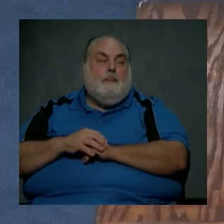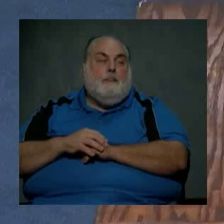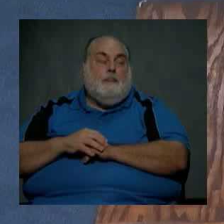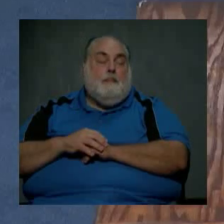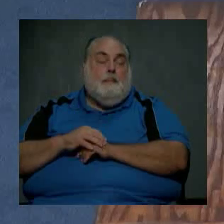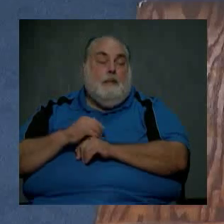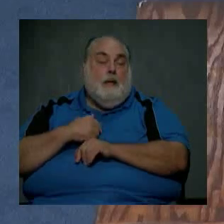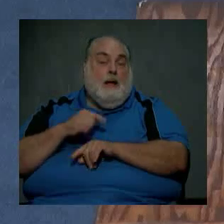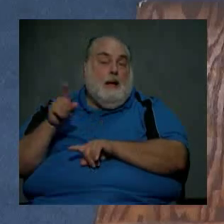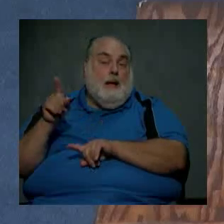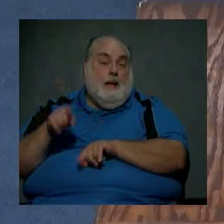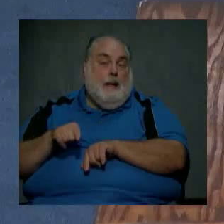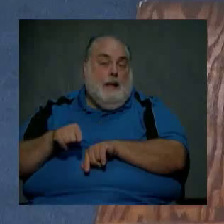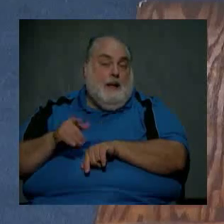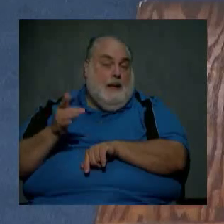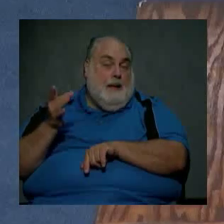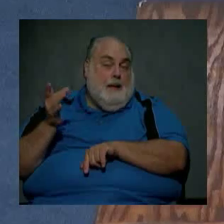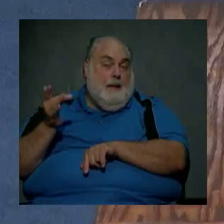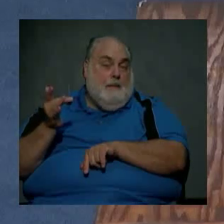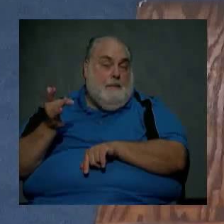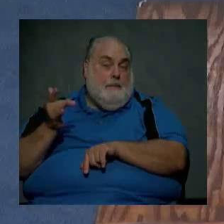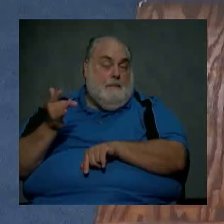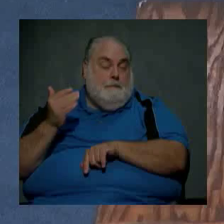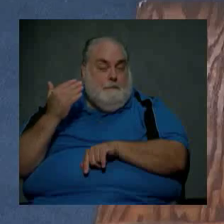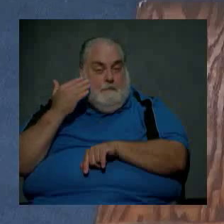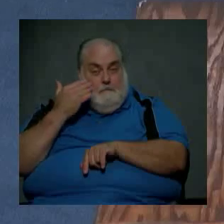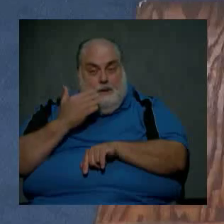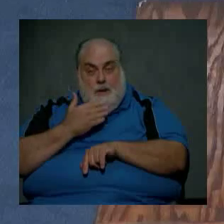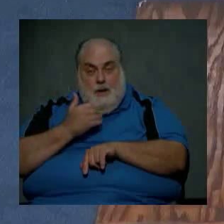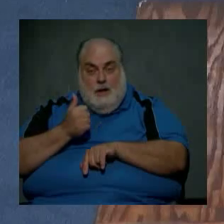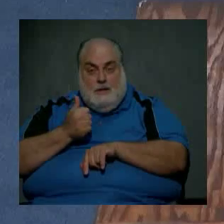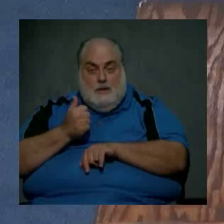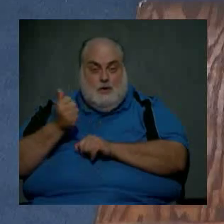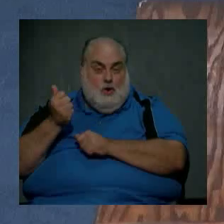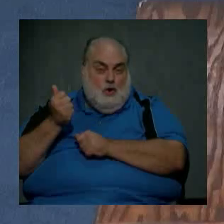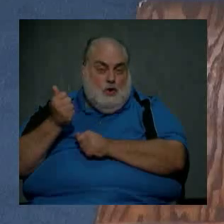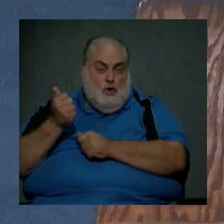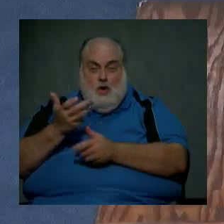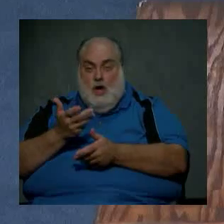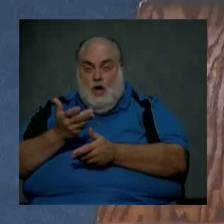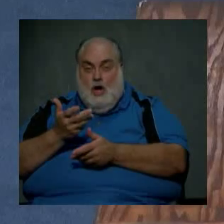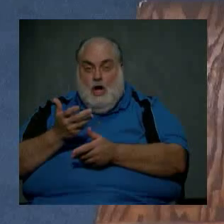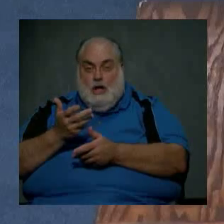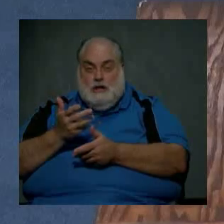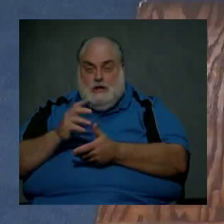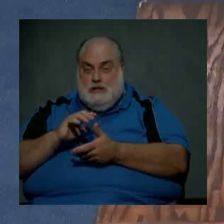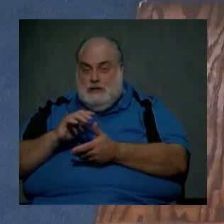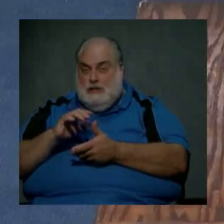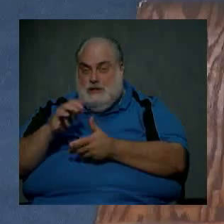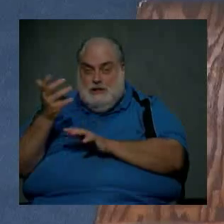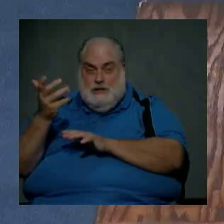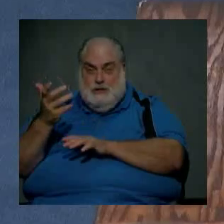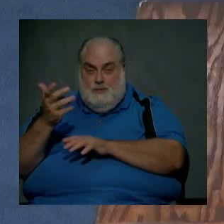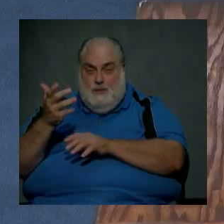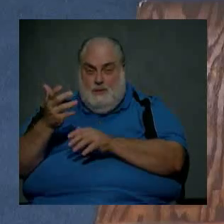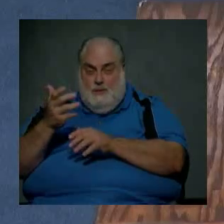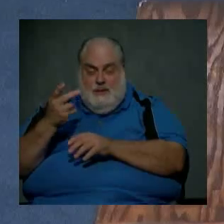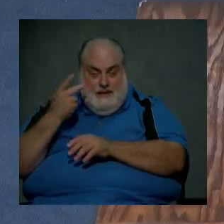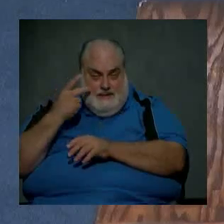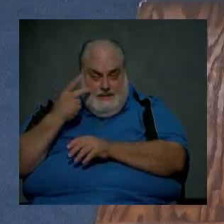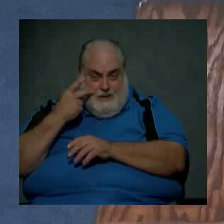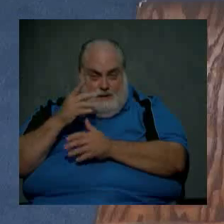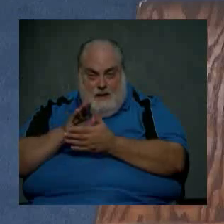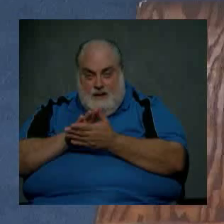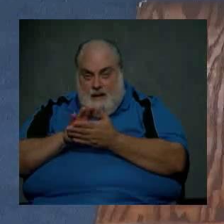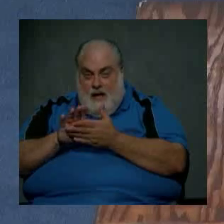here because it's going to cause quite a stir, I think, in the city when people see that we're removing